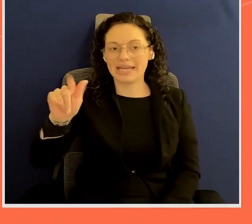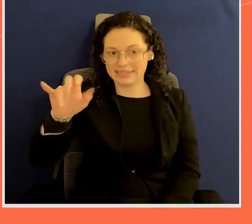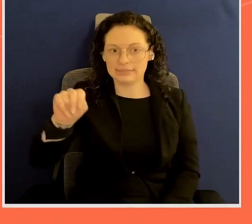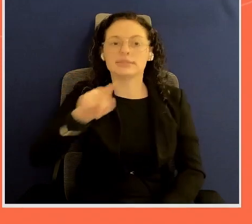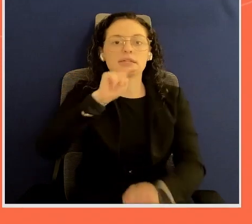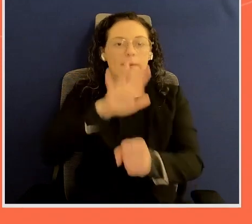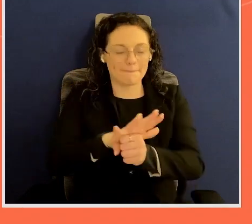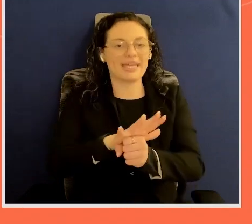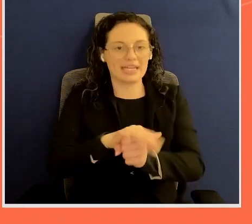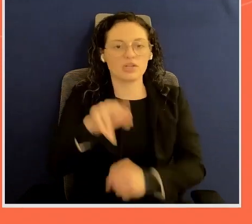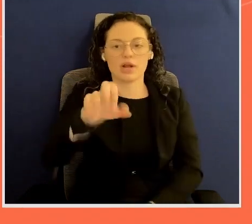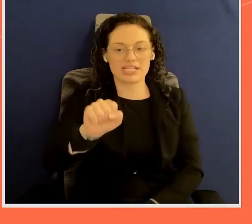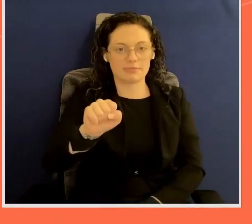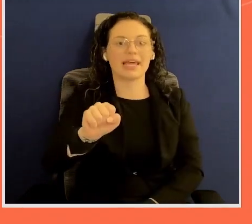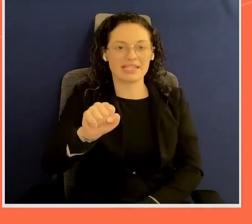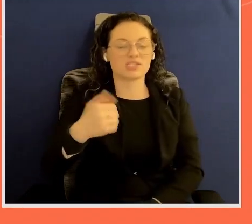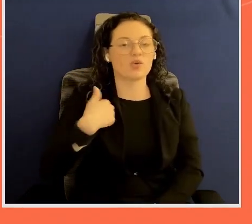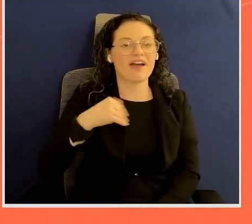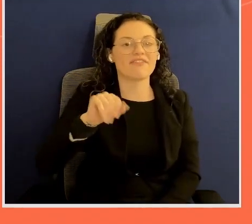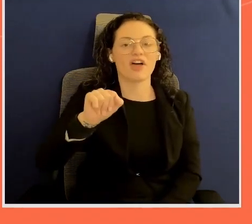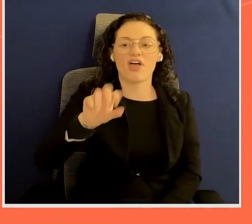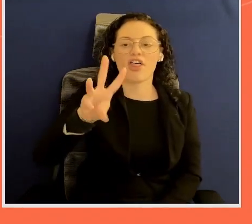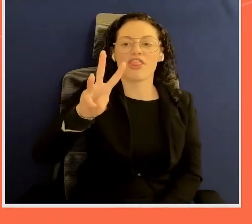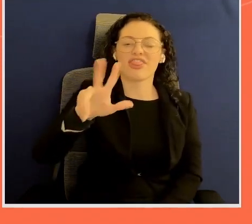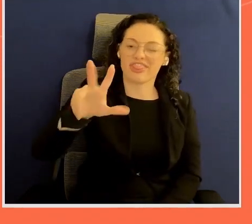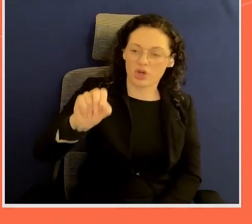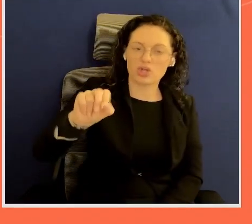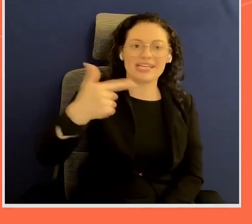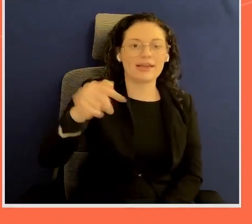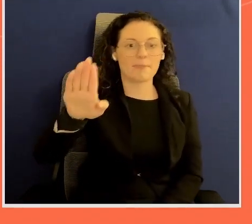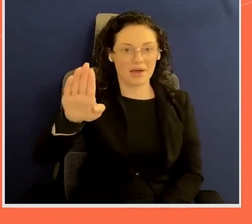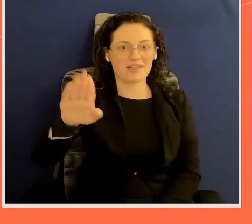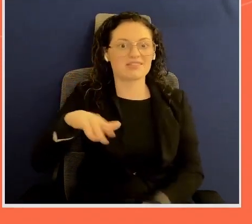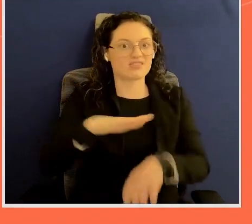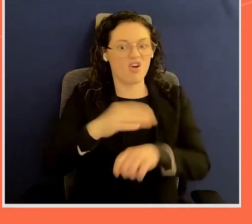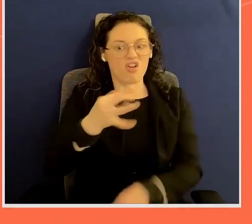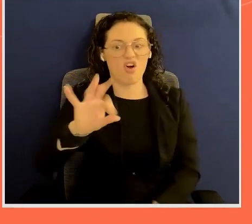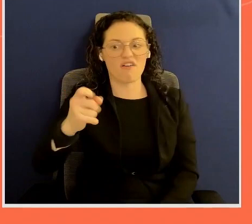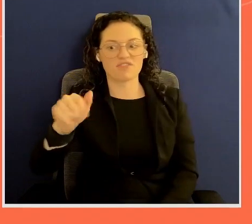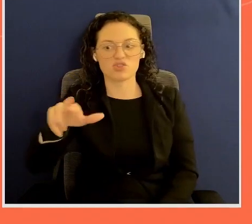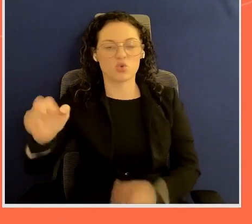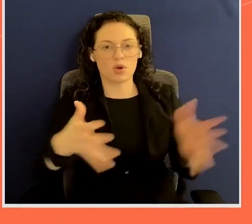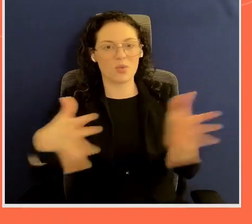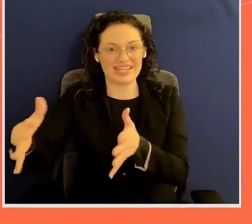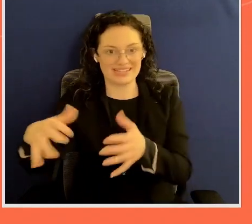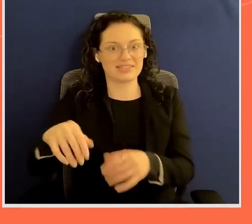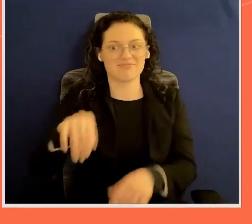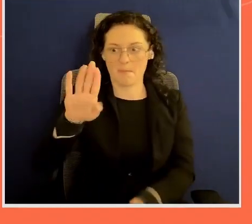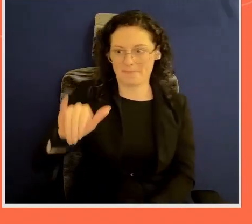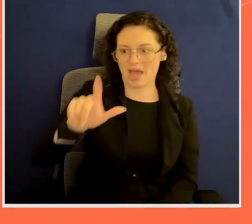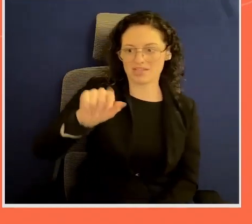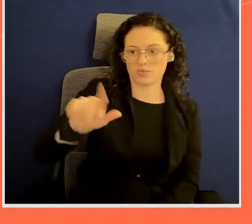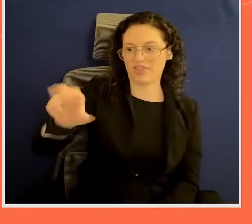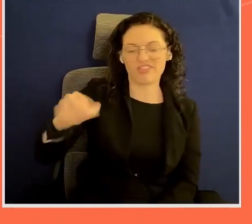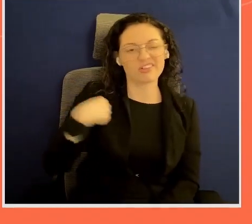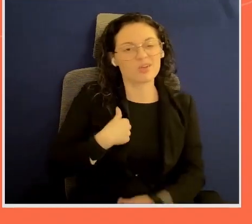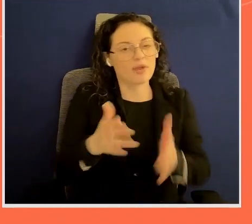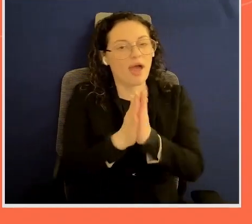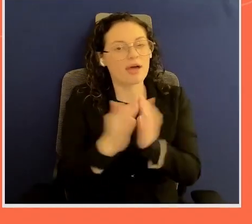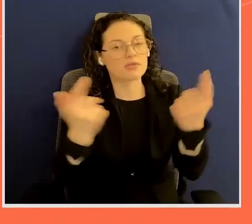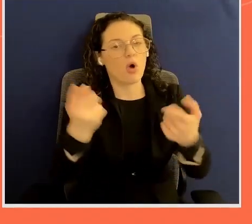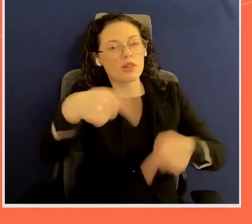can't solve the problem of the ocean without solving the climate crisis. Why? Because the climate crisis is what